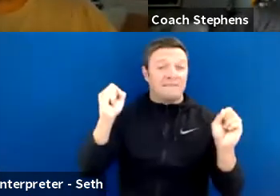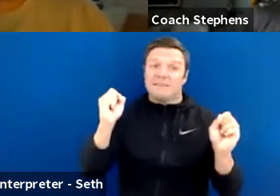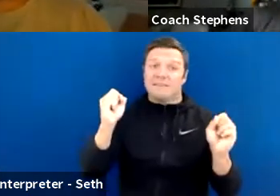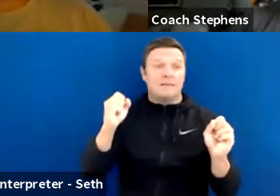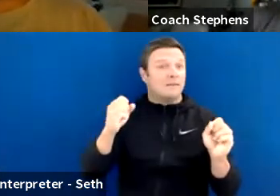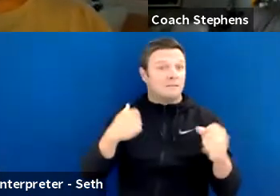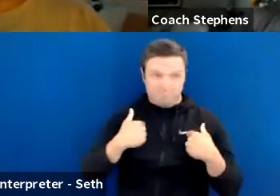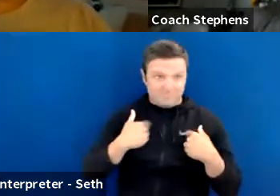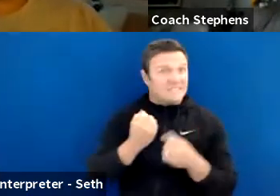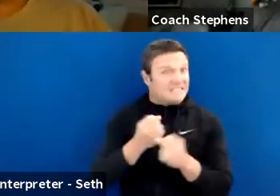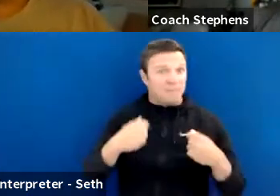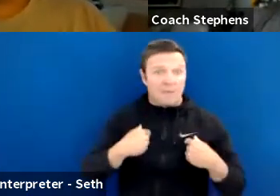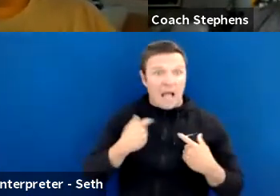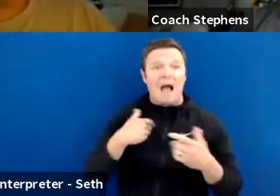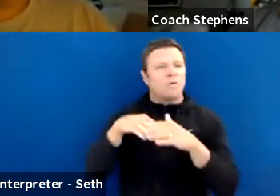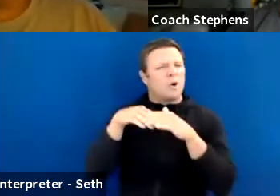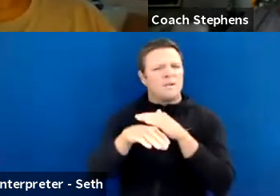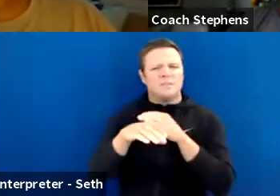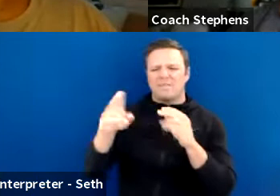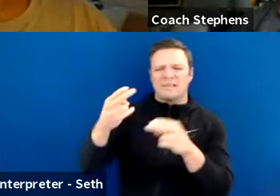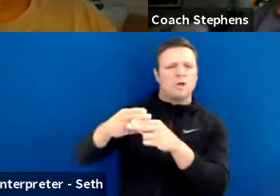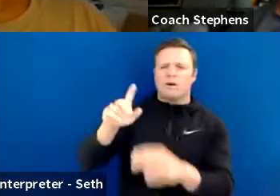into what they used to call tilt over there.